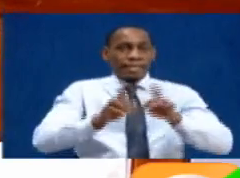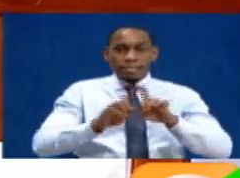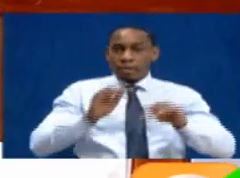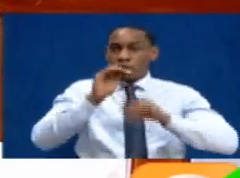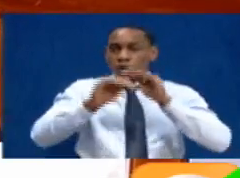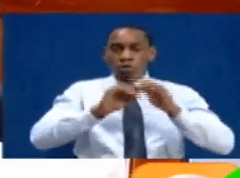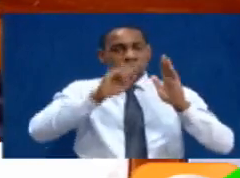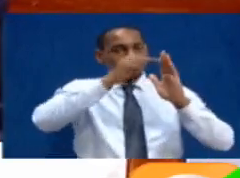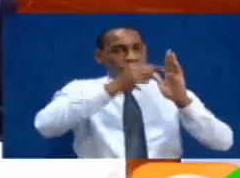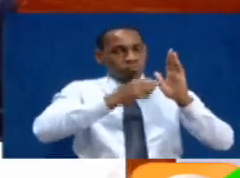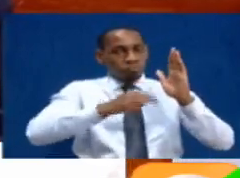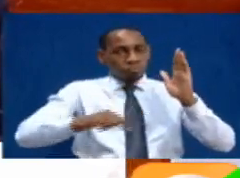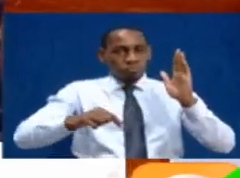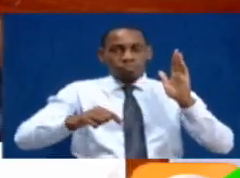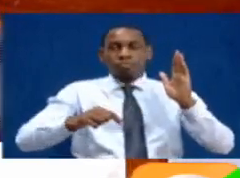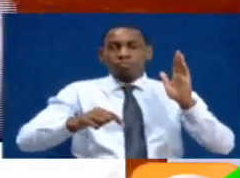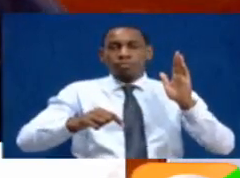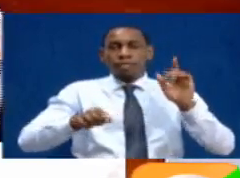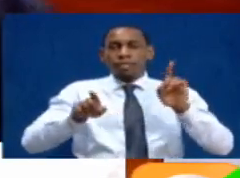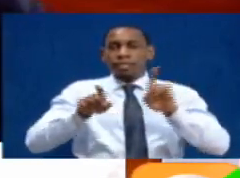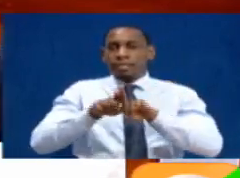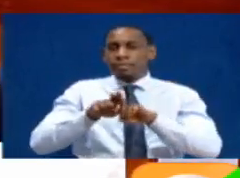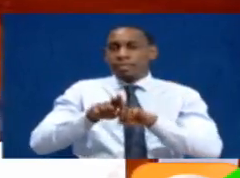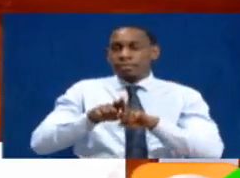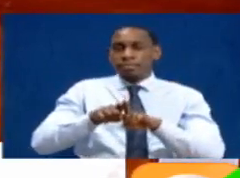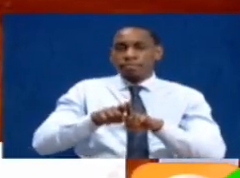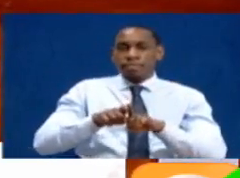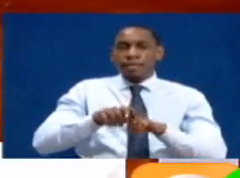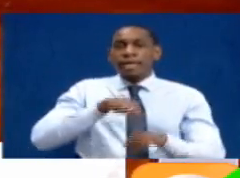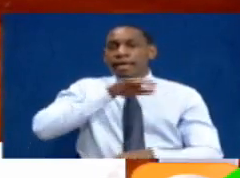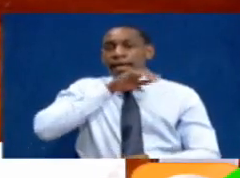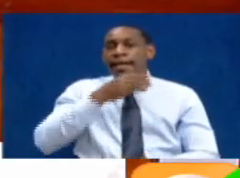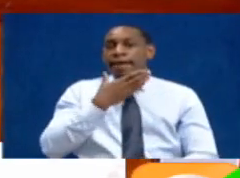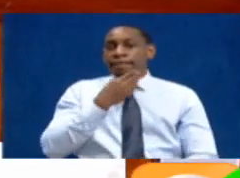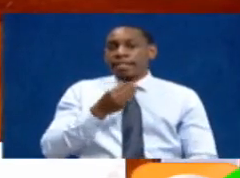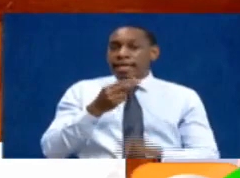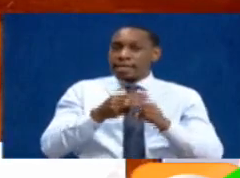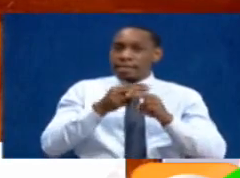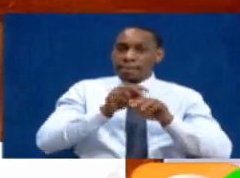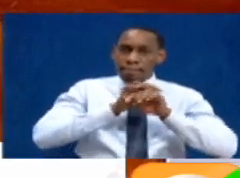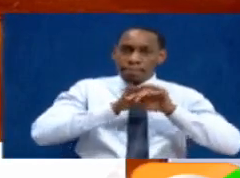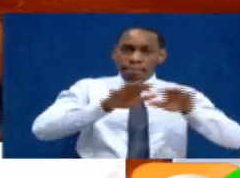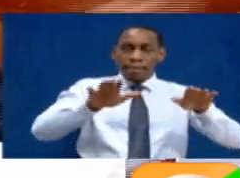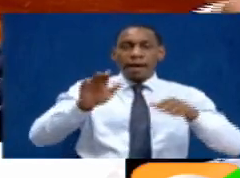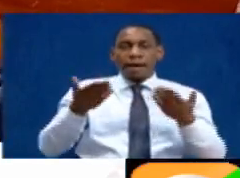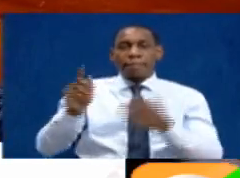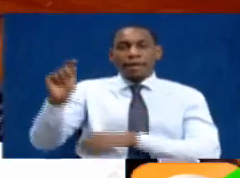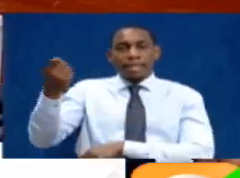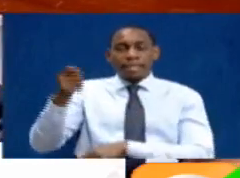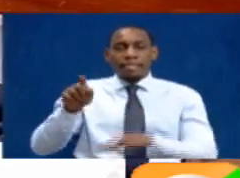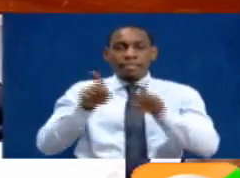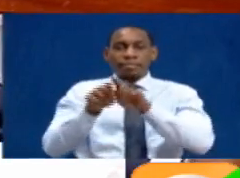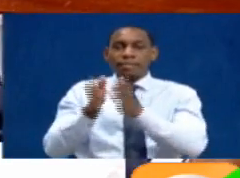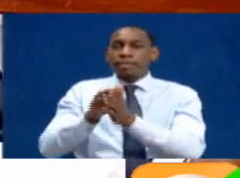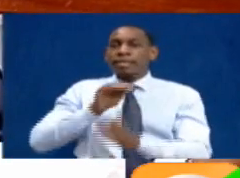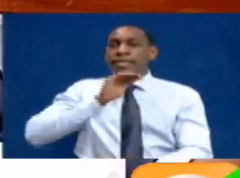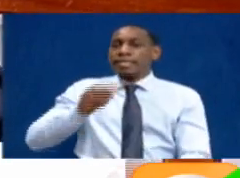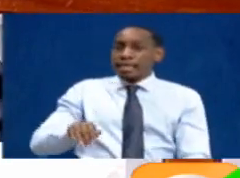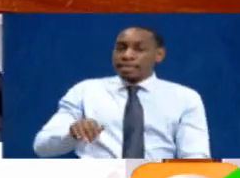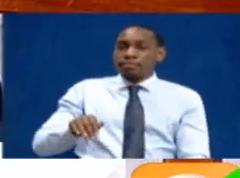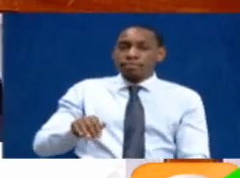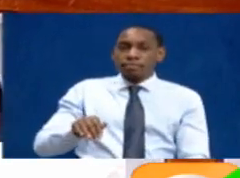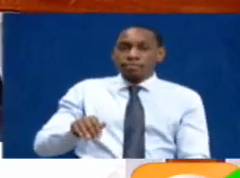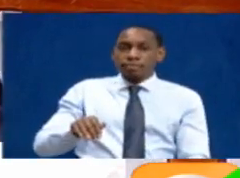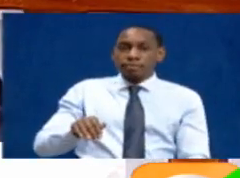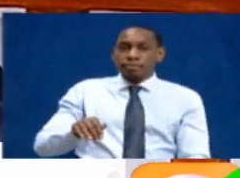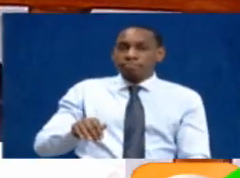all of them, Jaramogi Oginga Odinga, who was the most popular in Kenya, just like his son. He